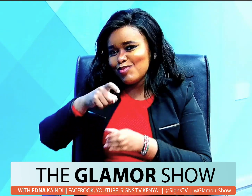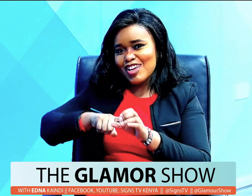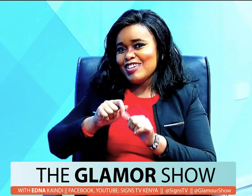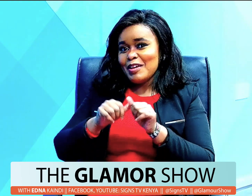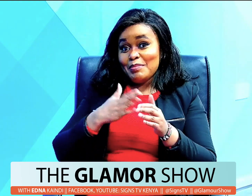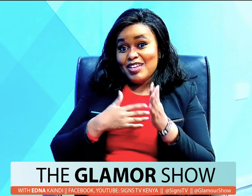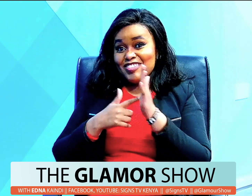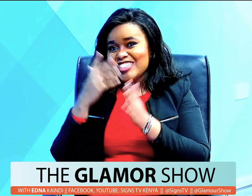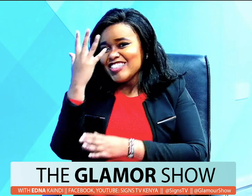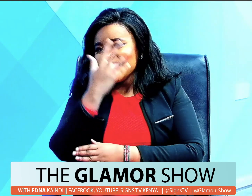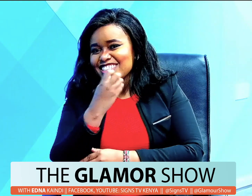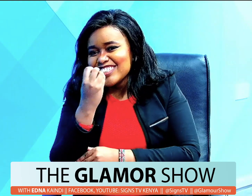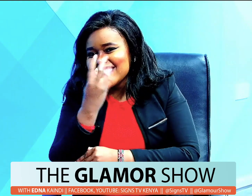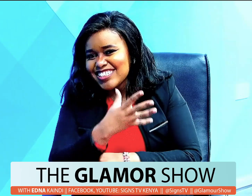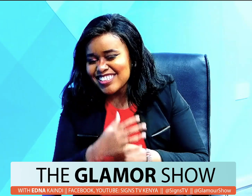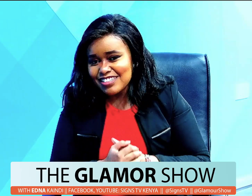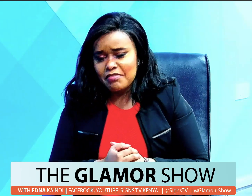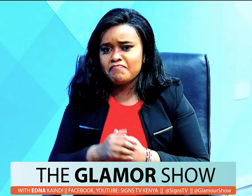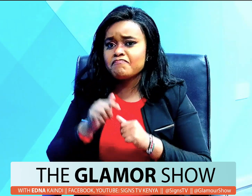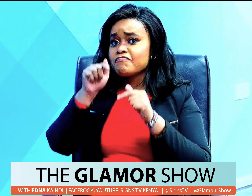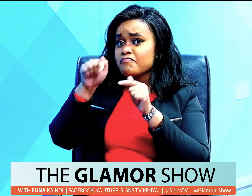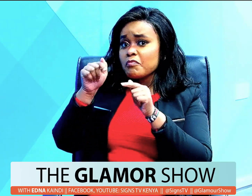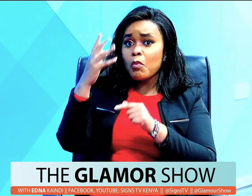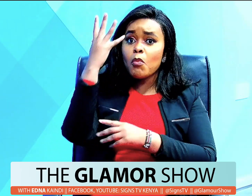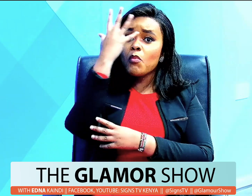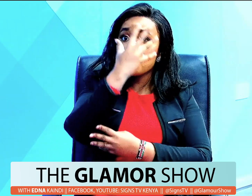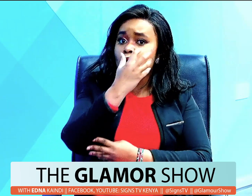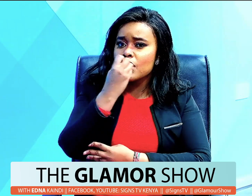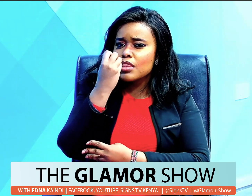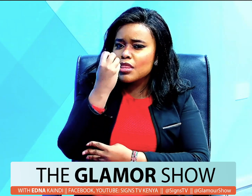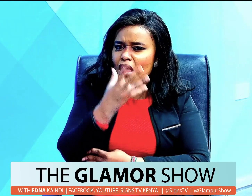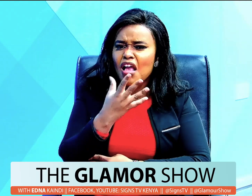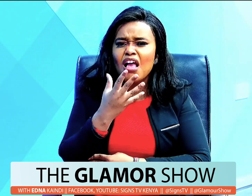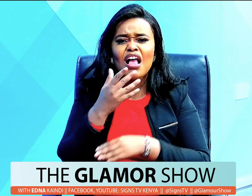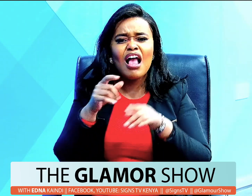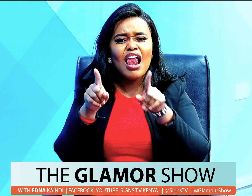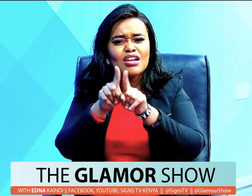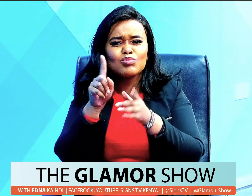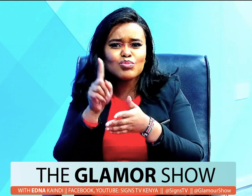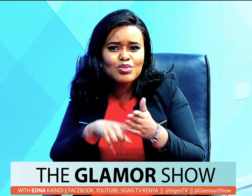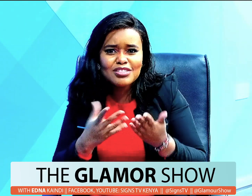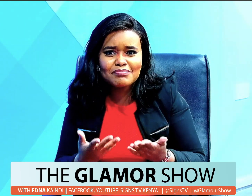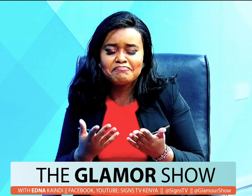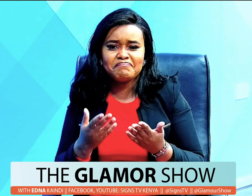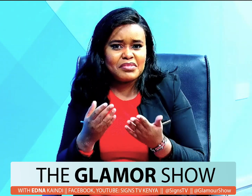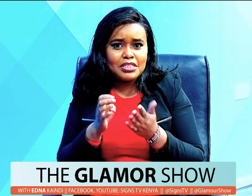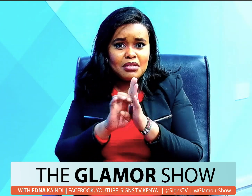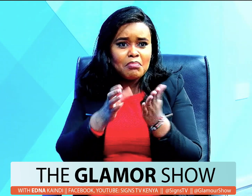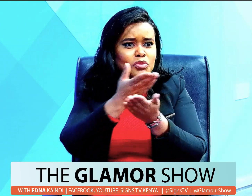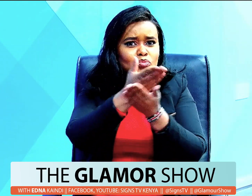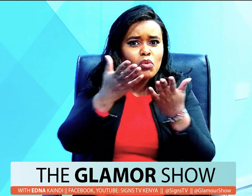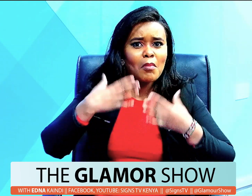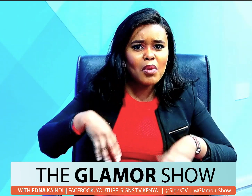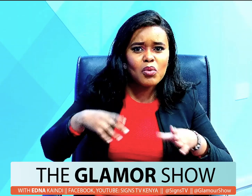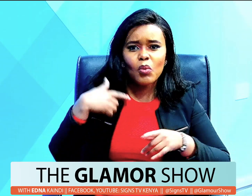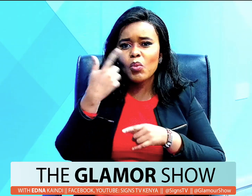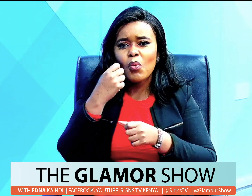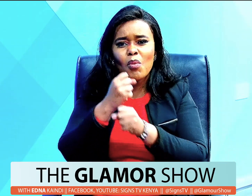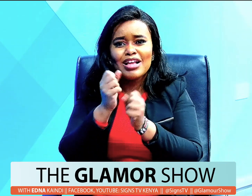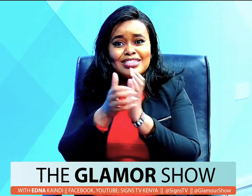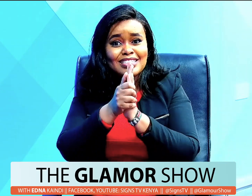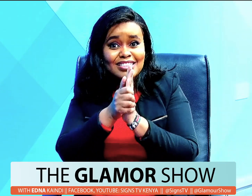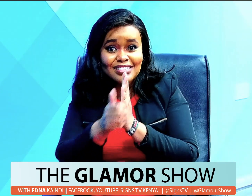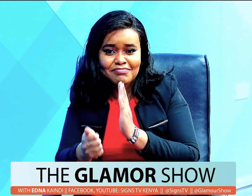media through Instagram, Facebook, or on YouTube, and you're going to learn more. And today, on the Glamour Show,